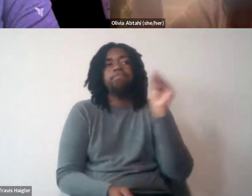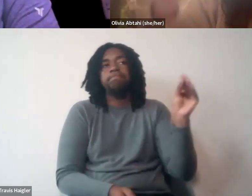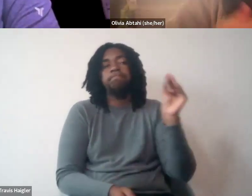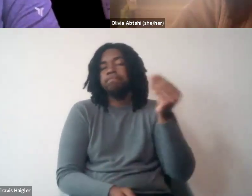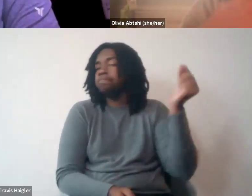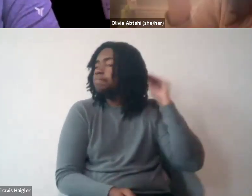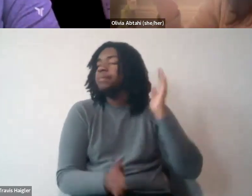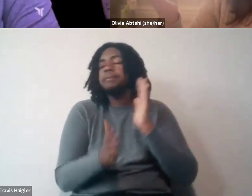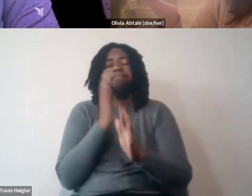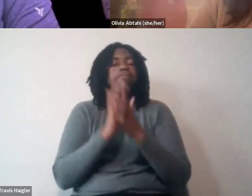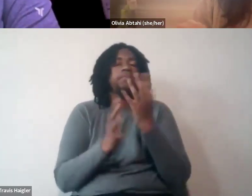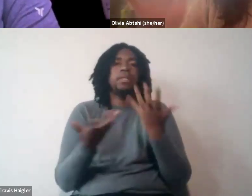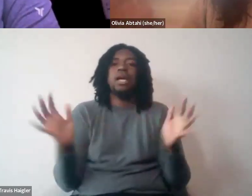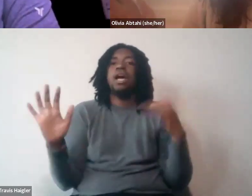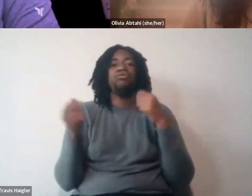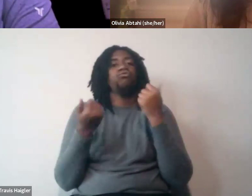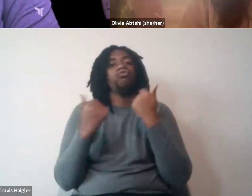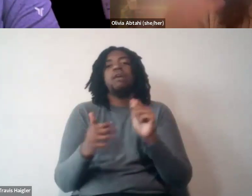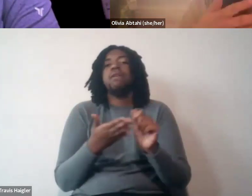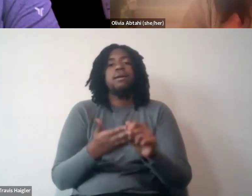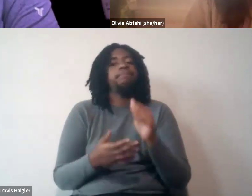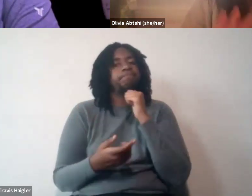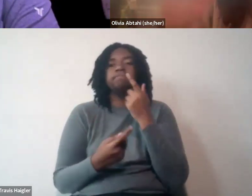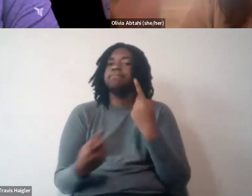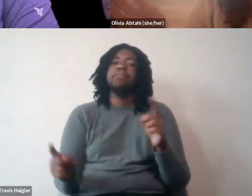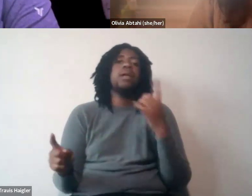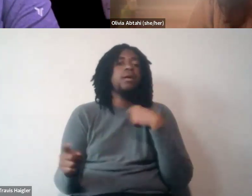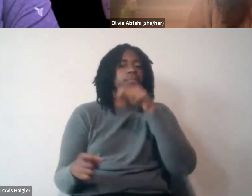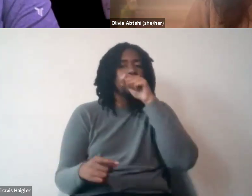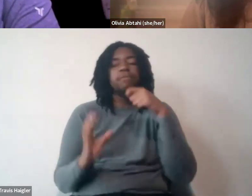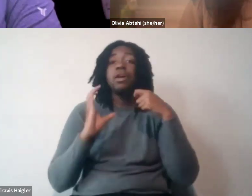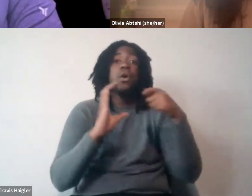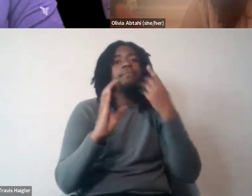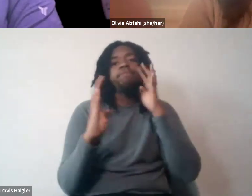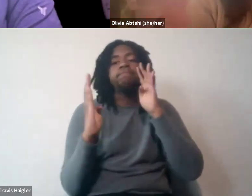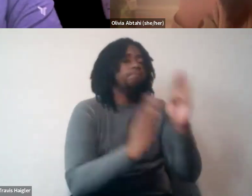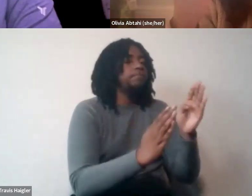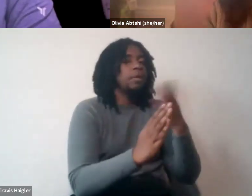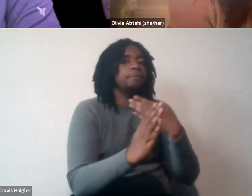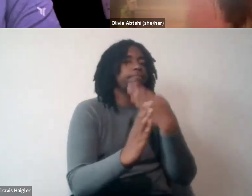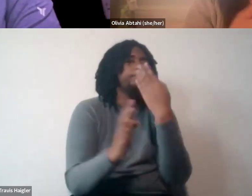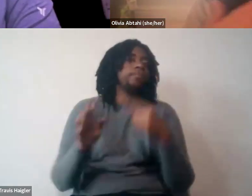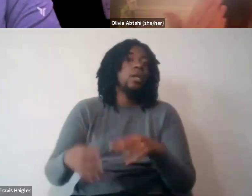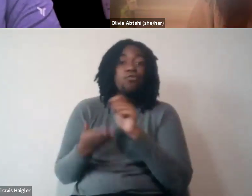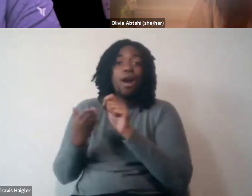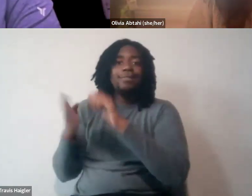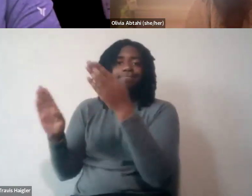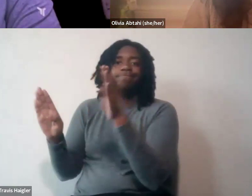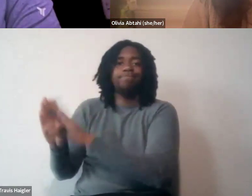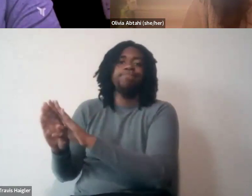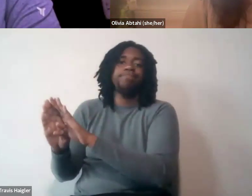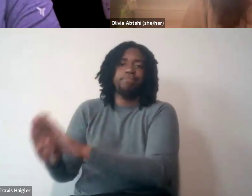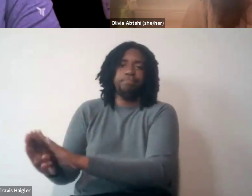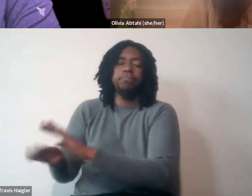that's it. I tried being an author, it didn't work out. I love filmmaking, I'm going to do that. And I just closed the door on that chapter of my